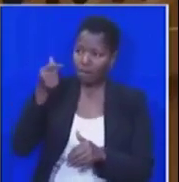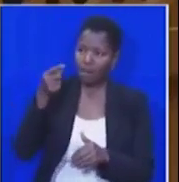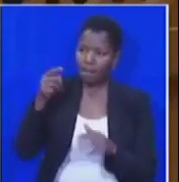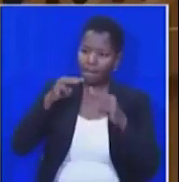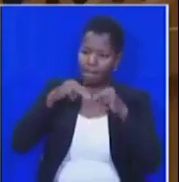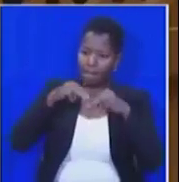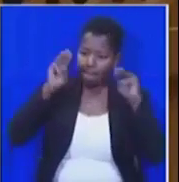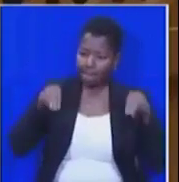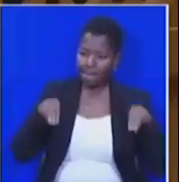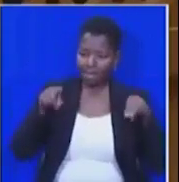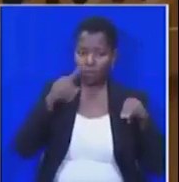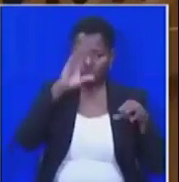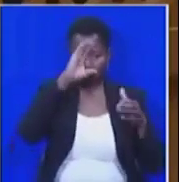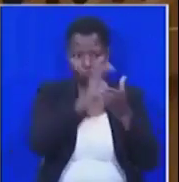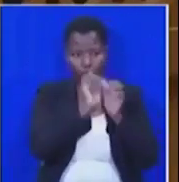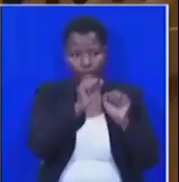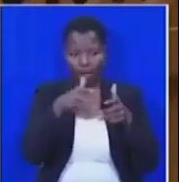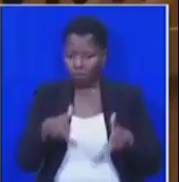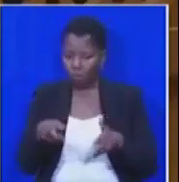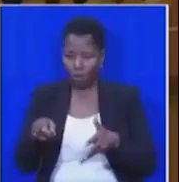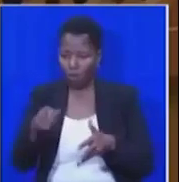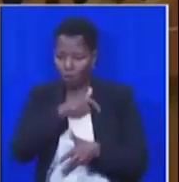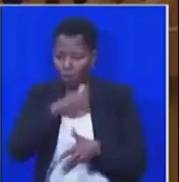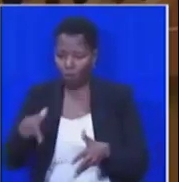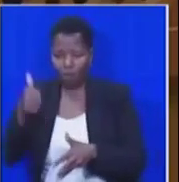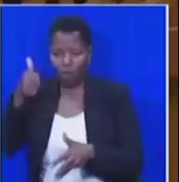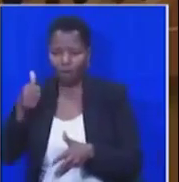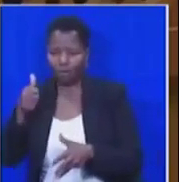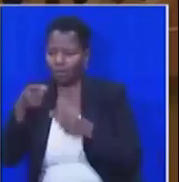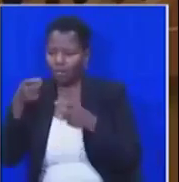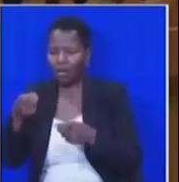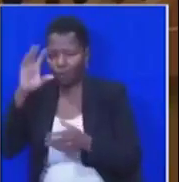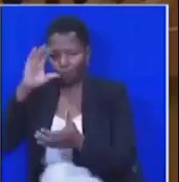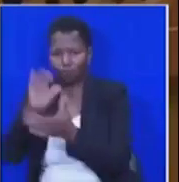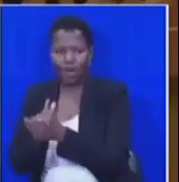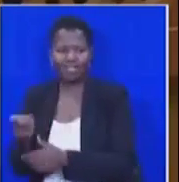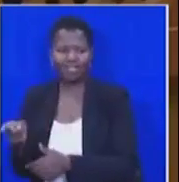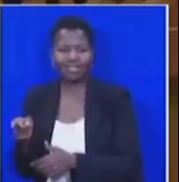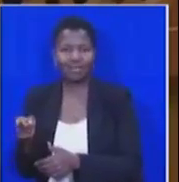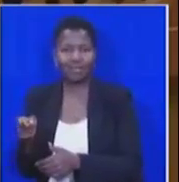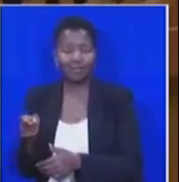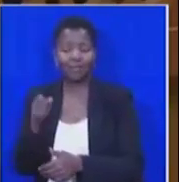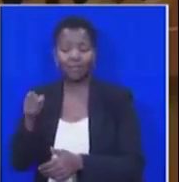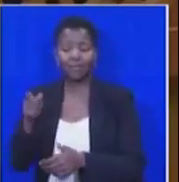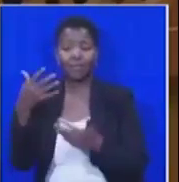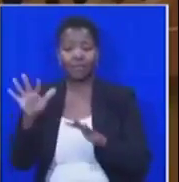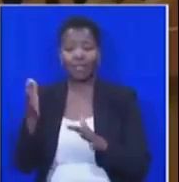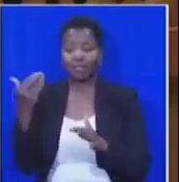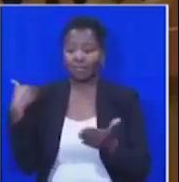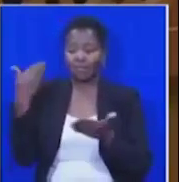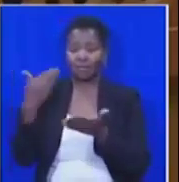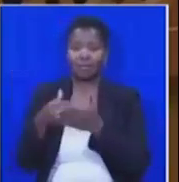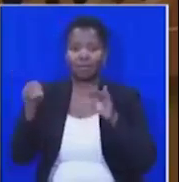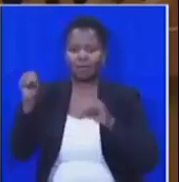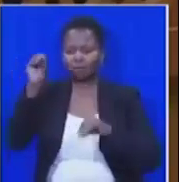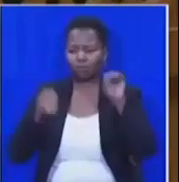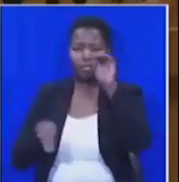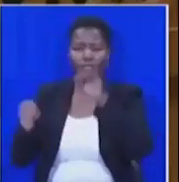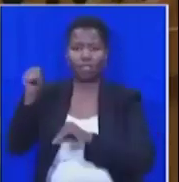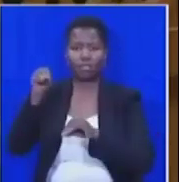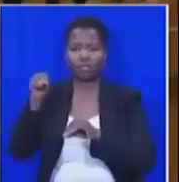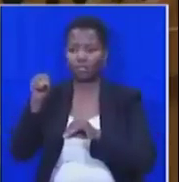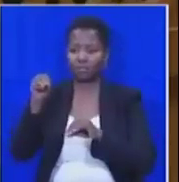you can't deny it. He spoke about the People's Parliament. He can't even get his ministers here. But the poor man keeps accepting the poison chalices